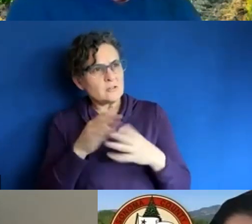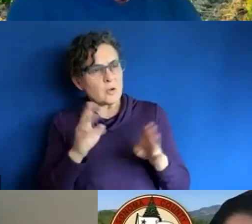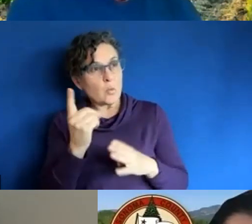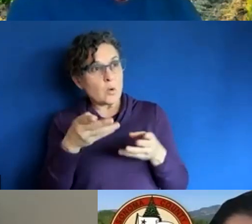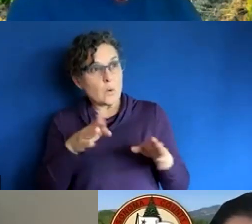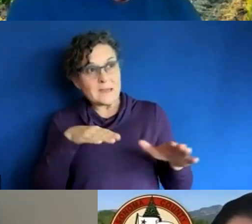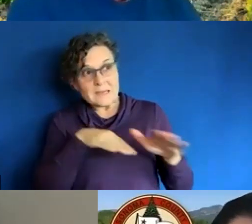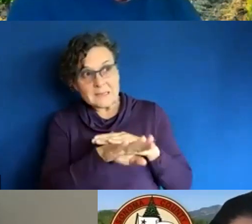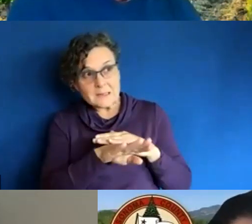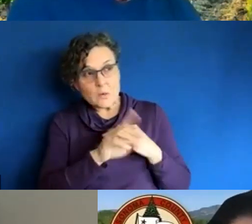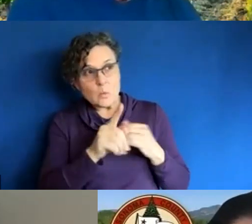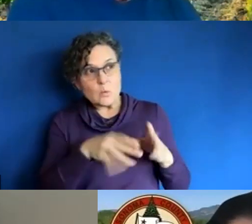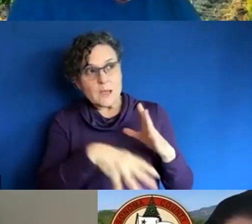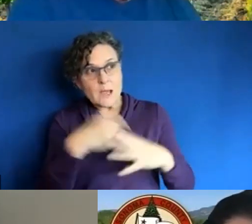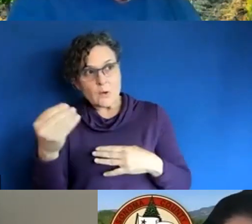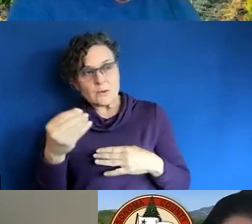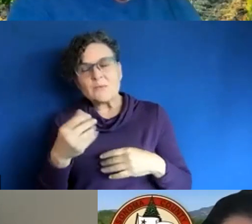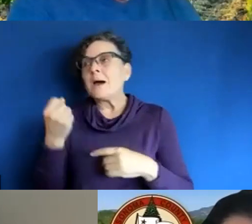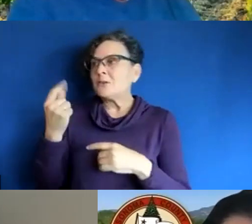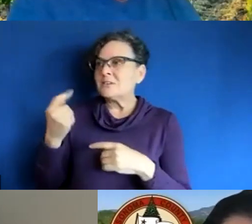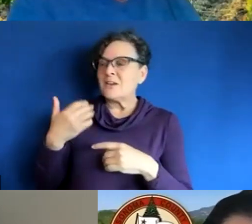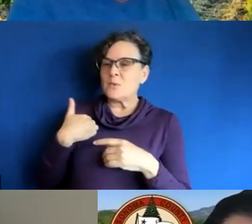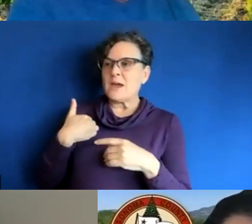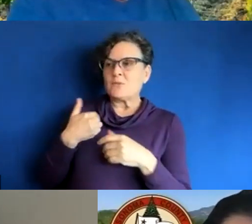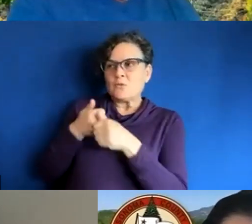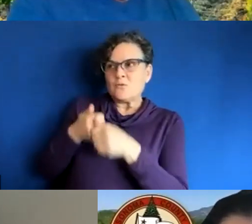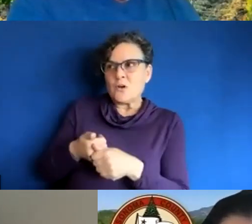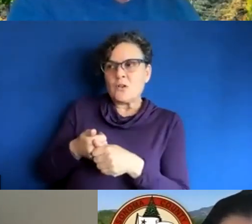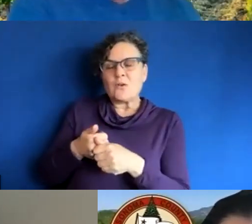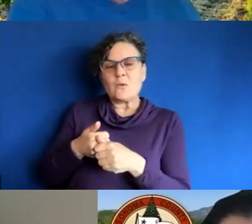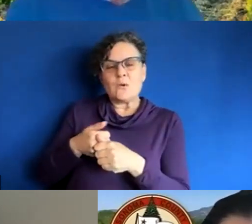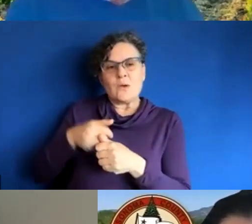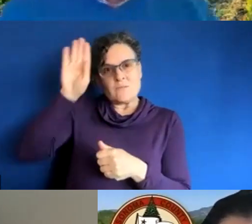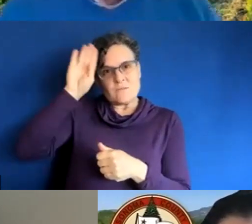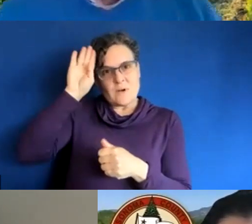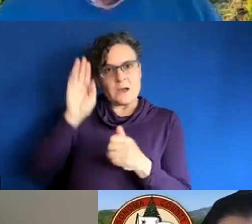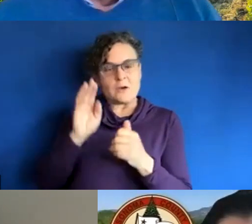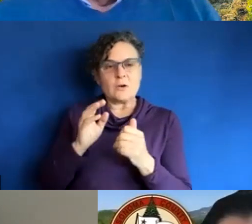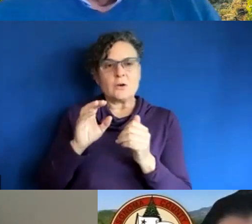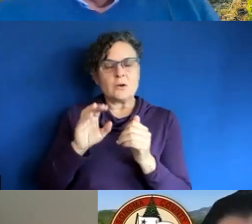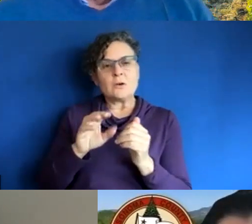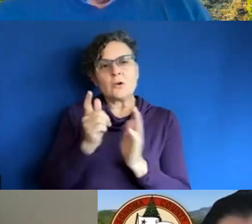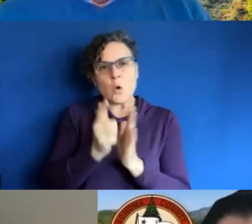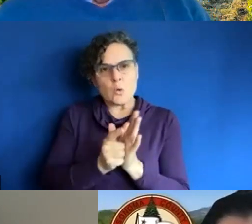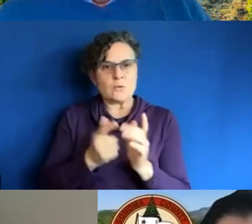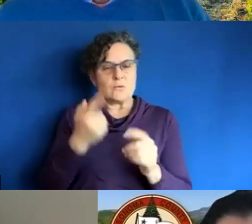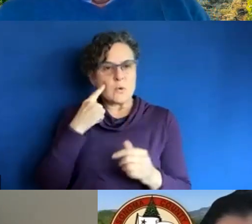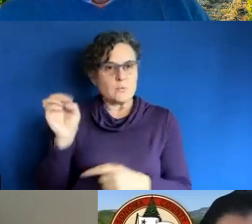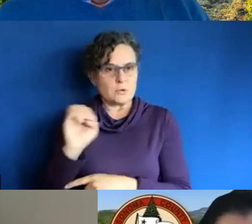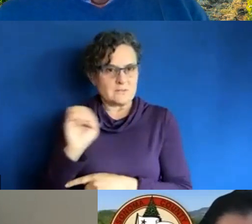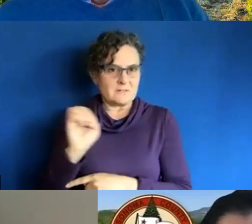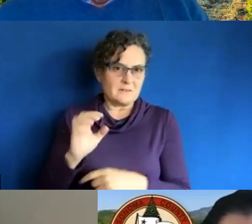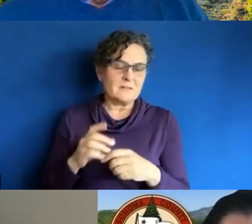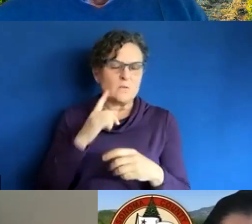Generally, yes. We certainly have to comply with the fire code in case there's an emergency. Yeah. Okay. On that note,